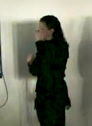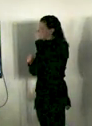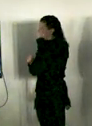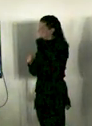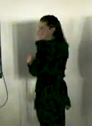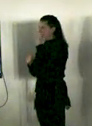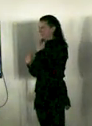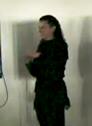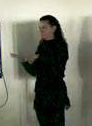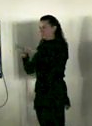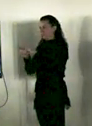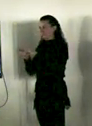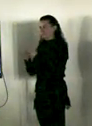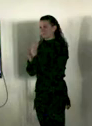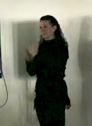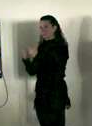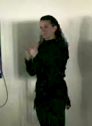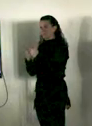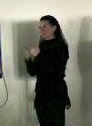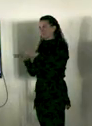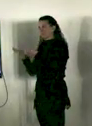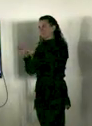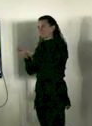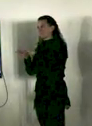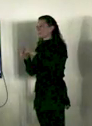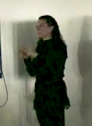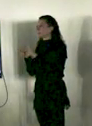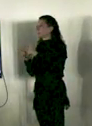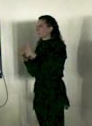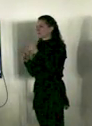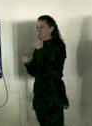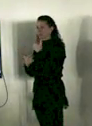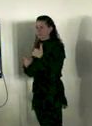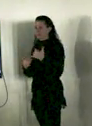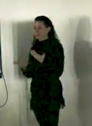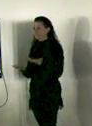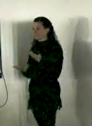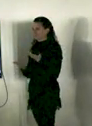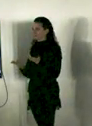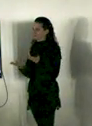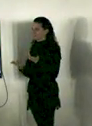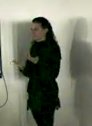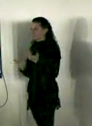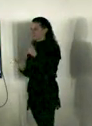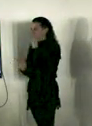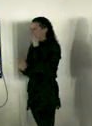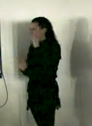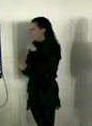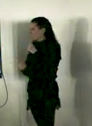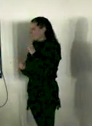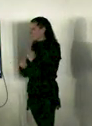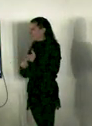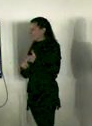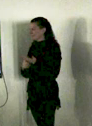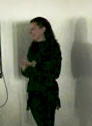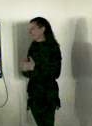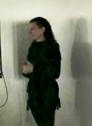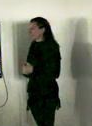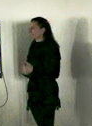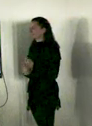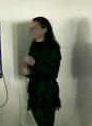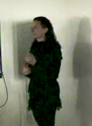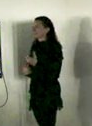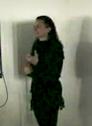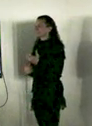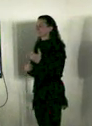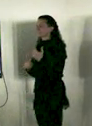matters. Video games matter. But the people who don't play them, I don't know that it's an easy argument to make. So, I